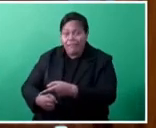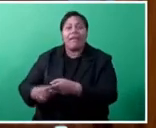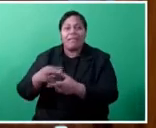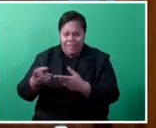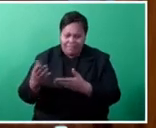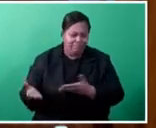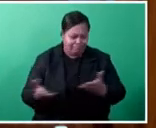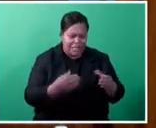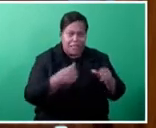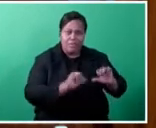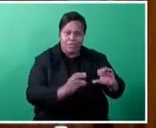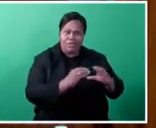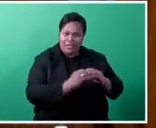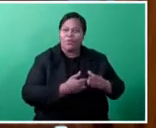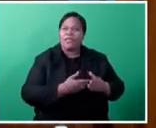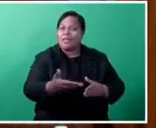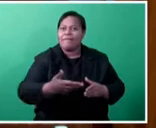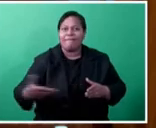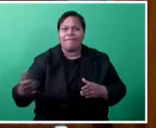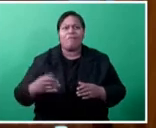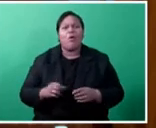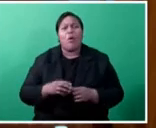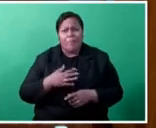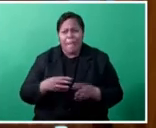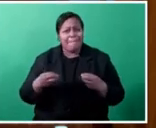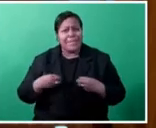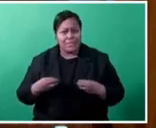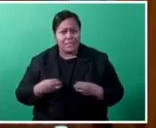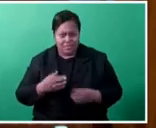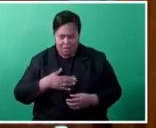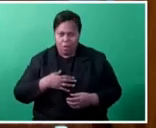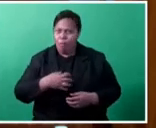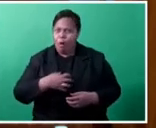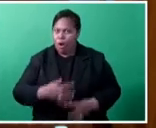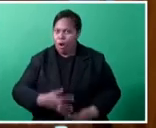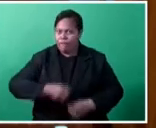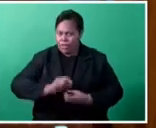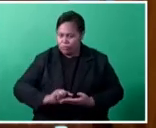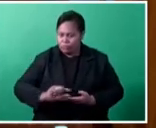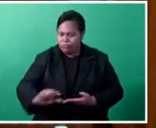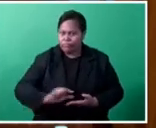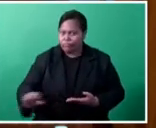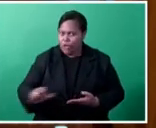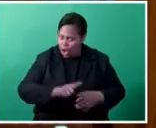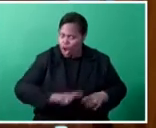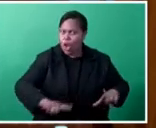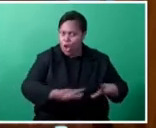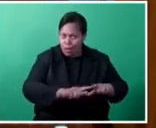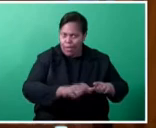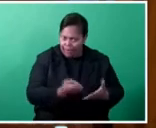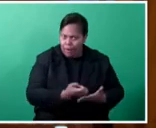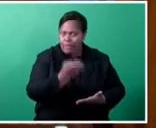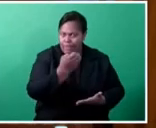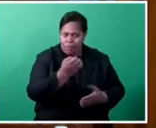Honourable Speaker, it is worth to note that investors are more confident in investing in the local economy when the government is involved in the process